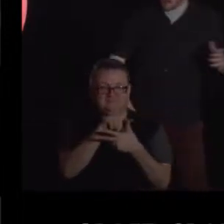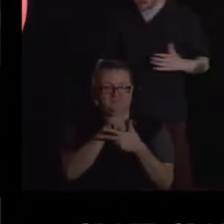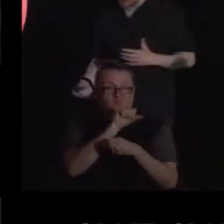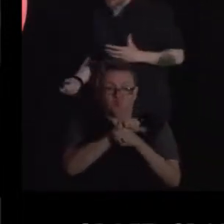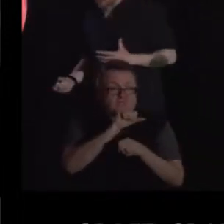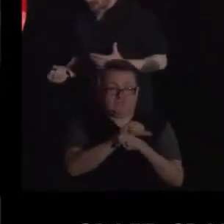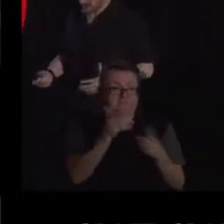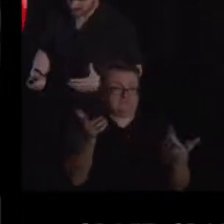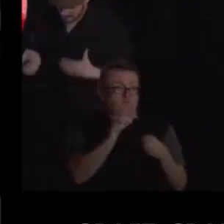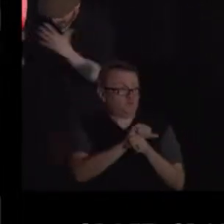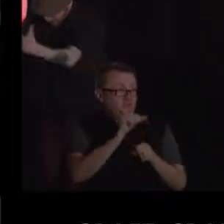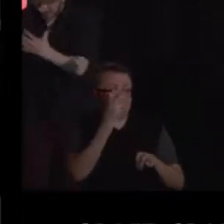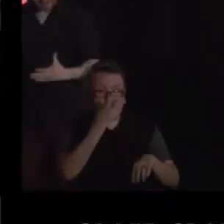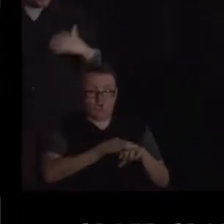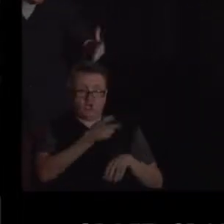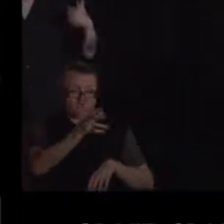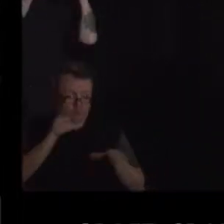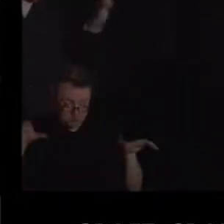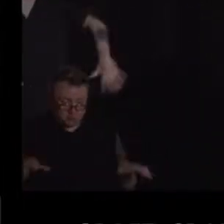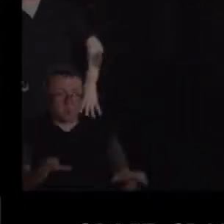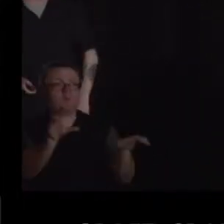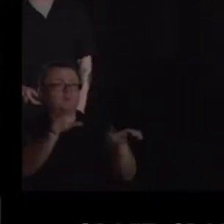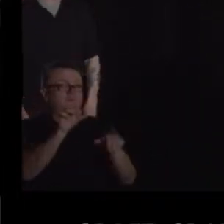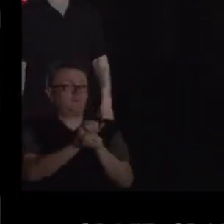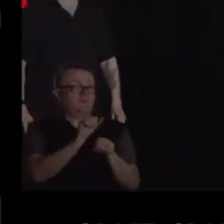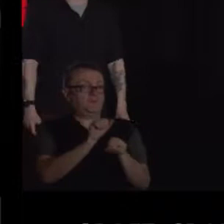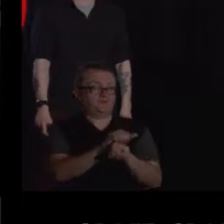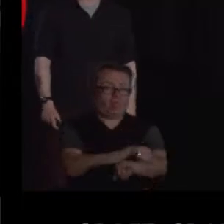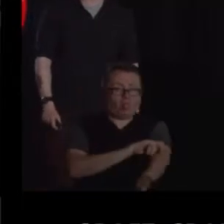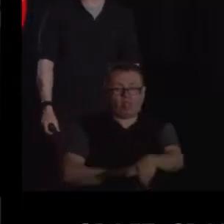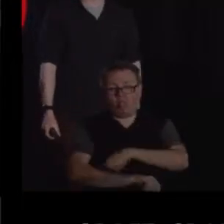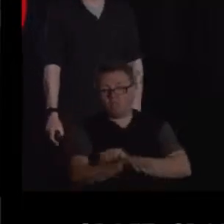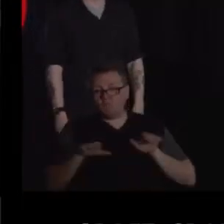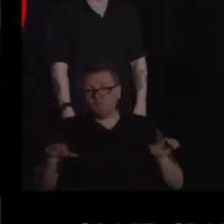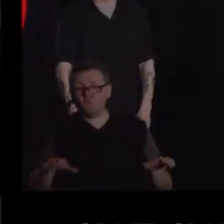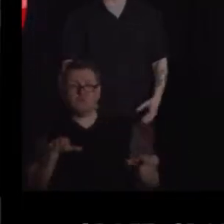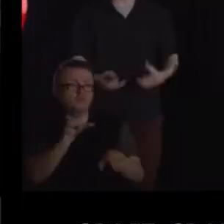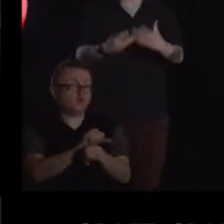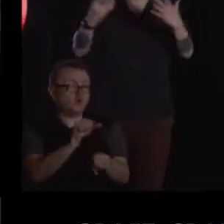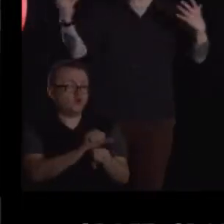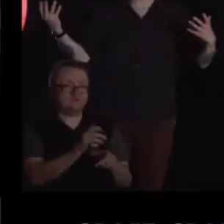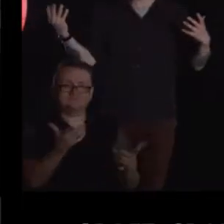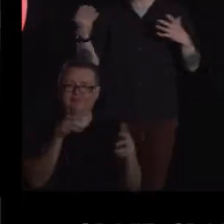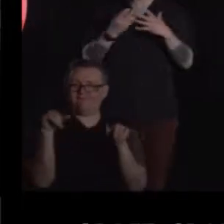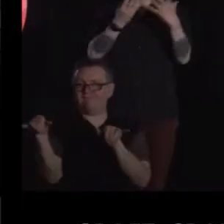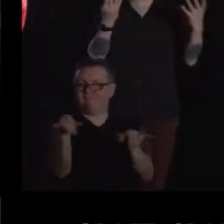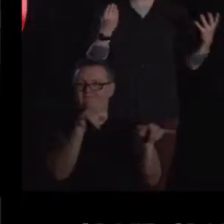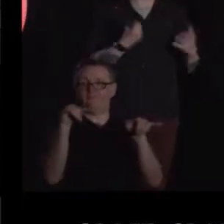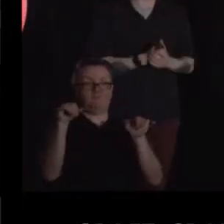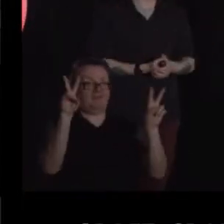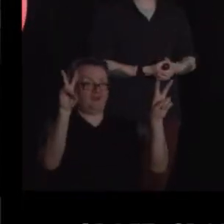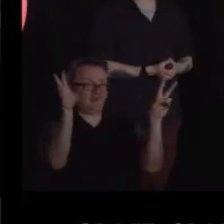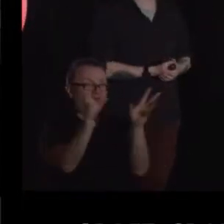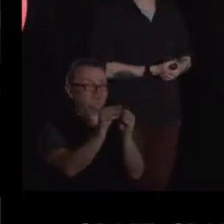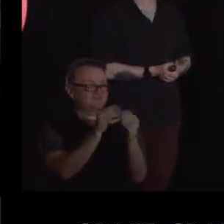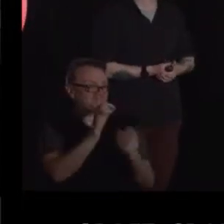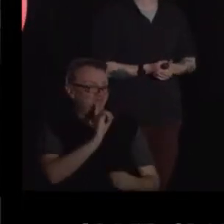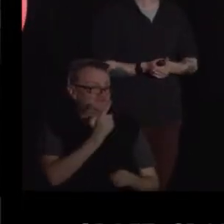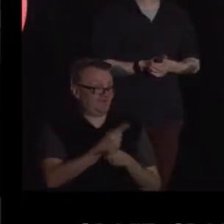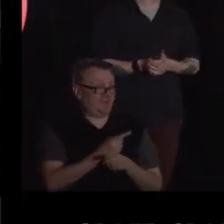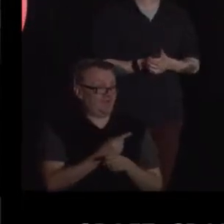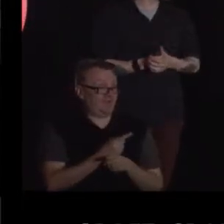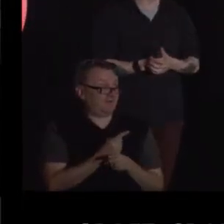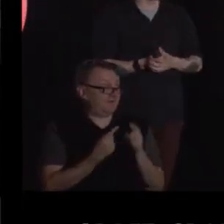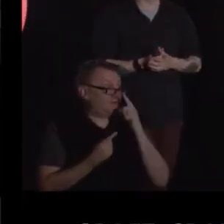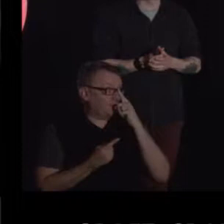Just working hard, doing the work. That's the thing. I think this is a common theme whenever you go to any conference, isn't it? It's